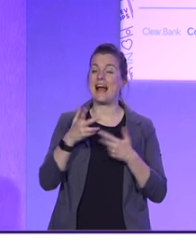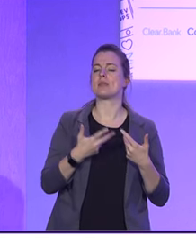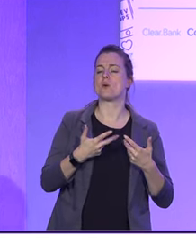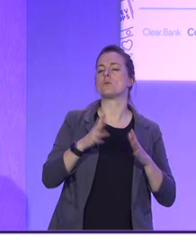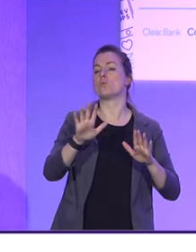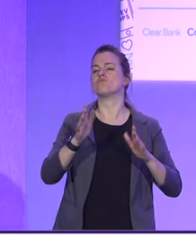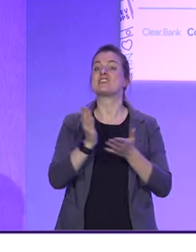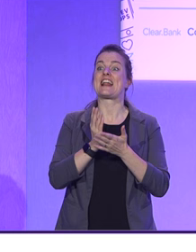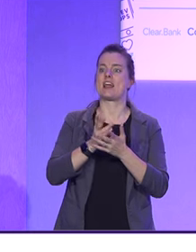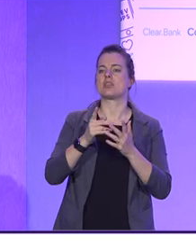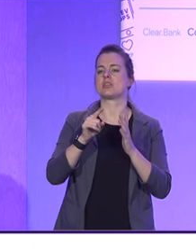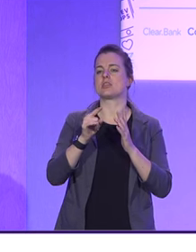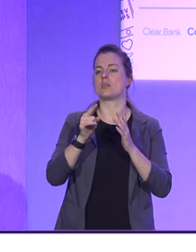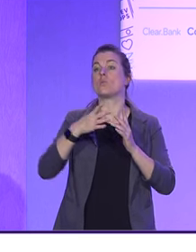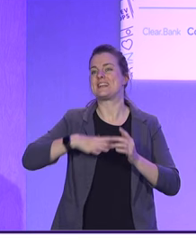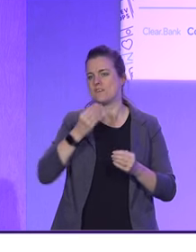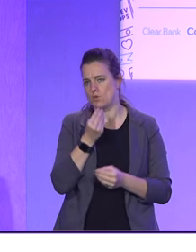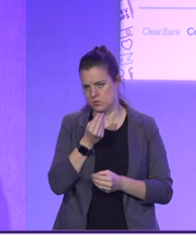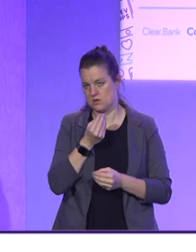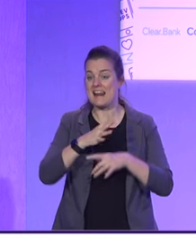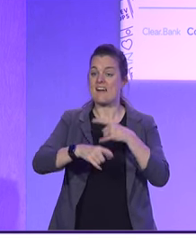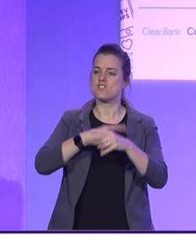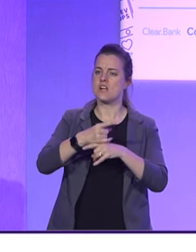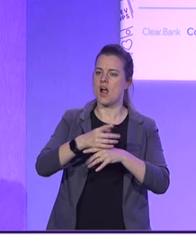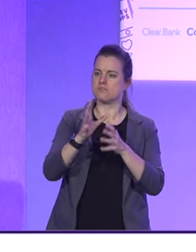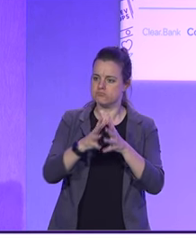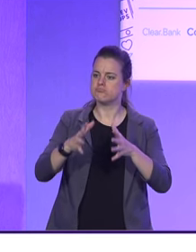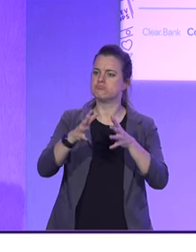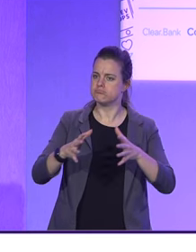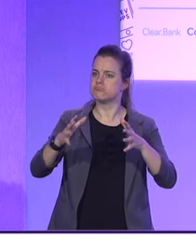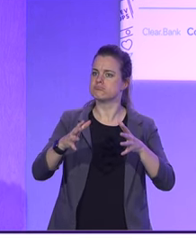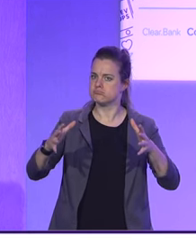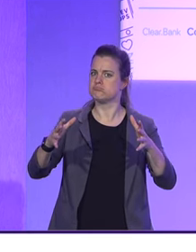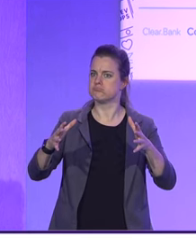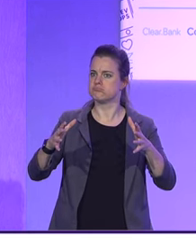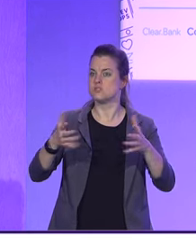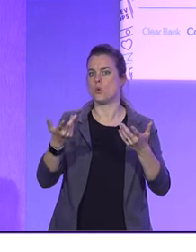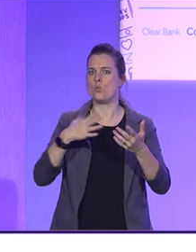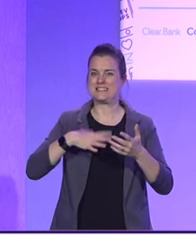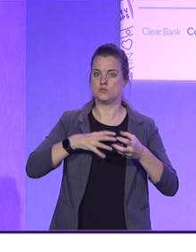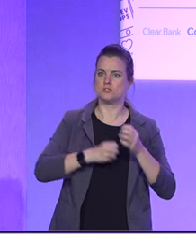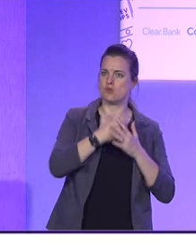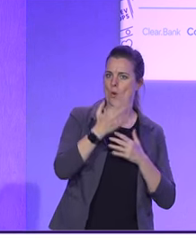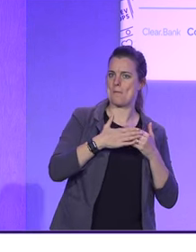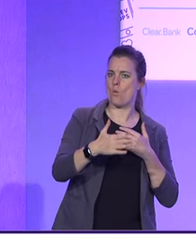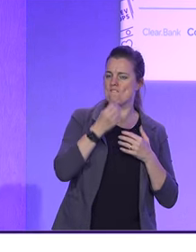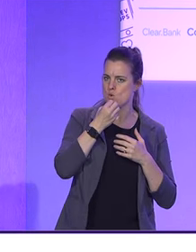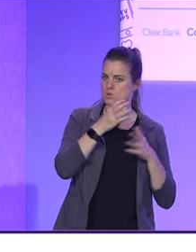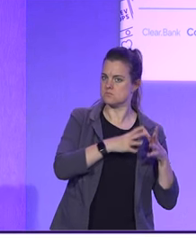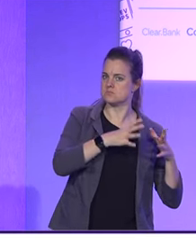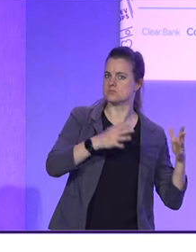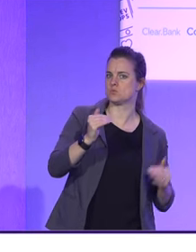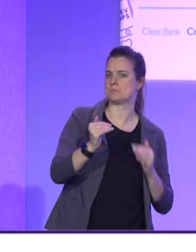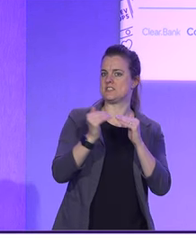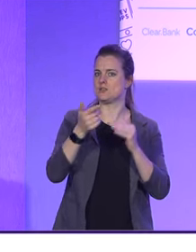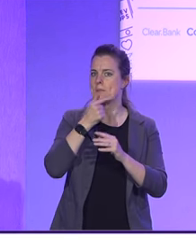lot of food, and every year is more. Countries like China or India is increasing out of the population, and